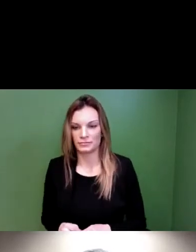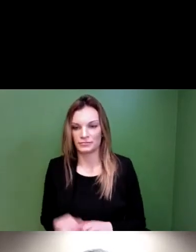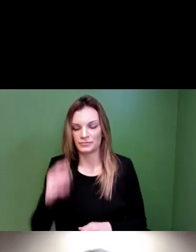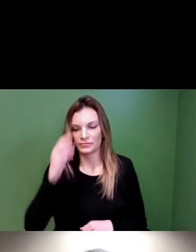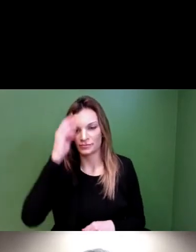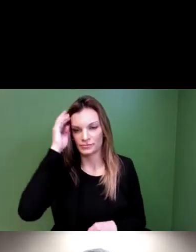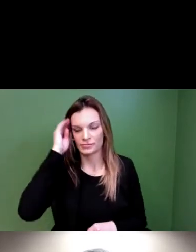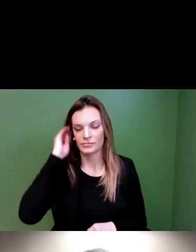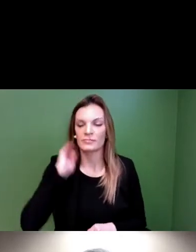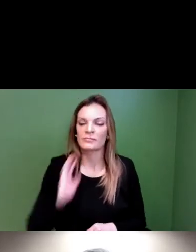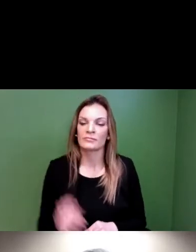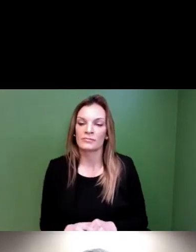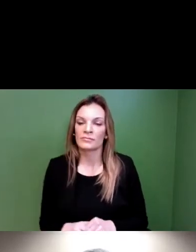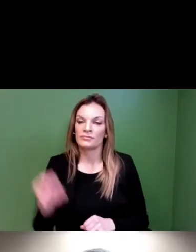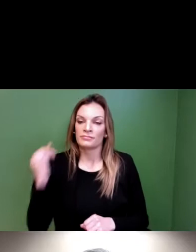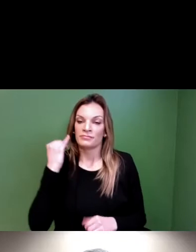paralysis will